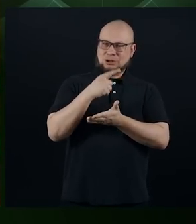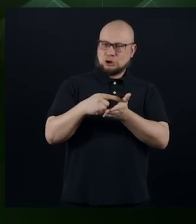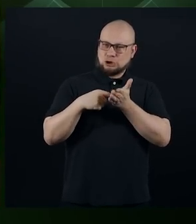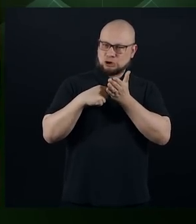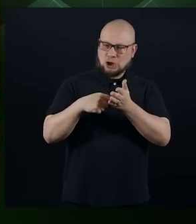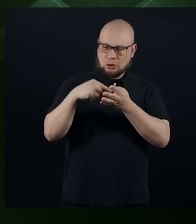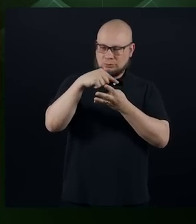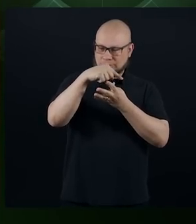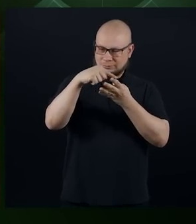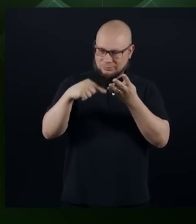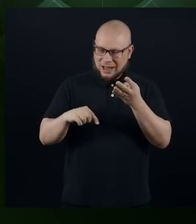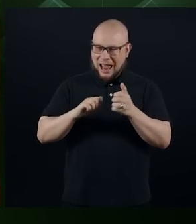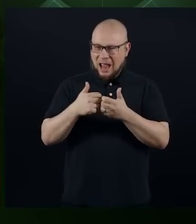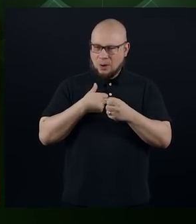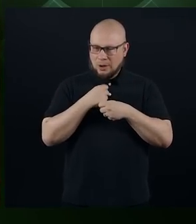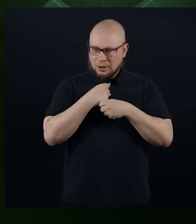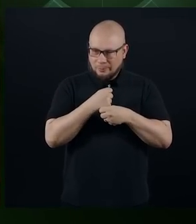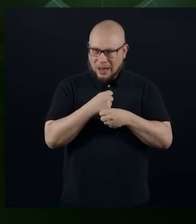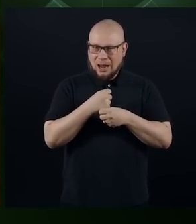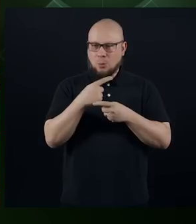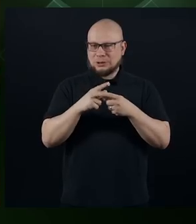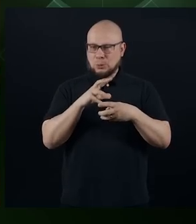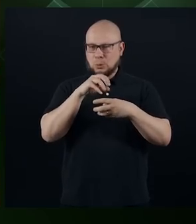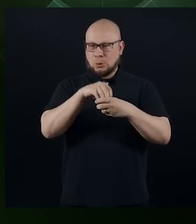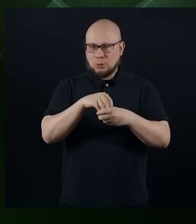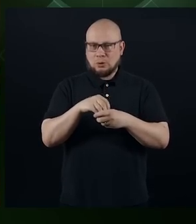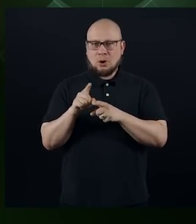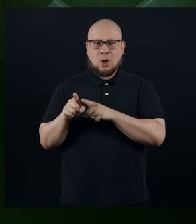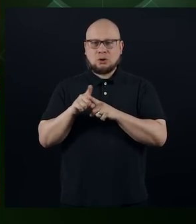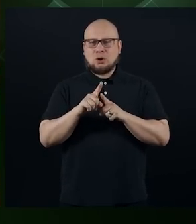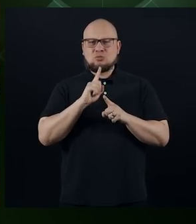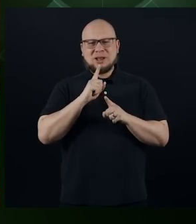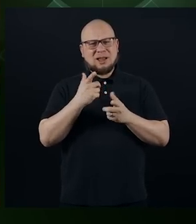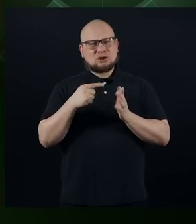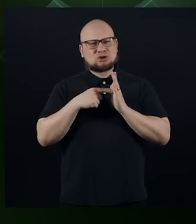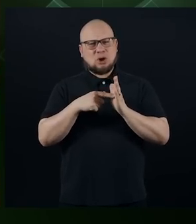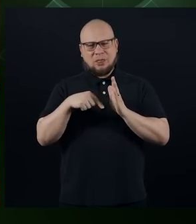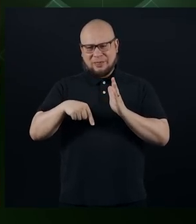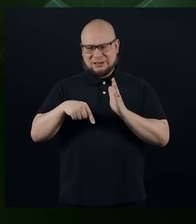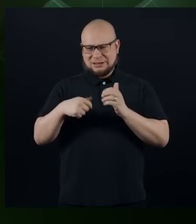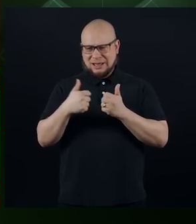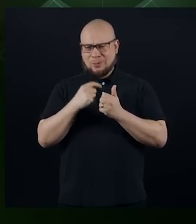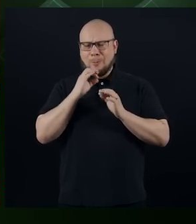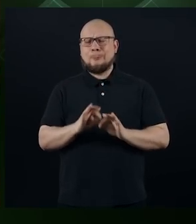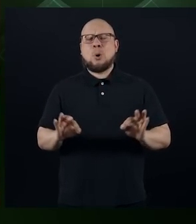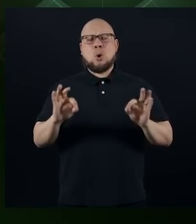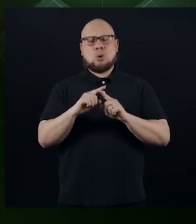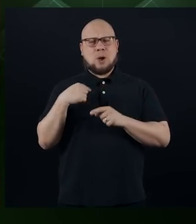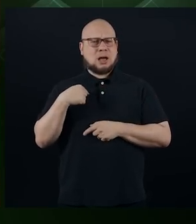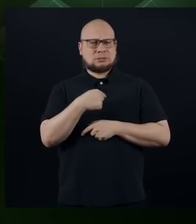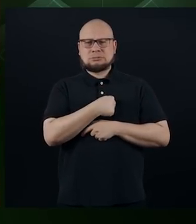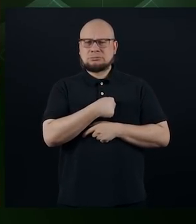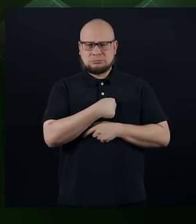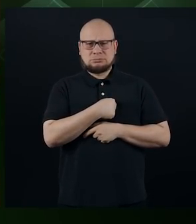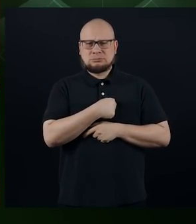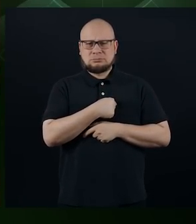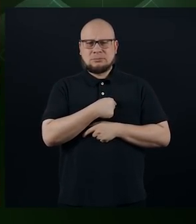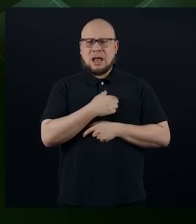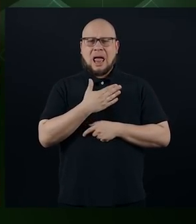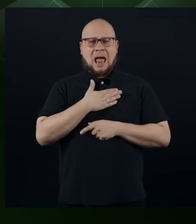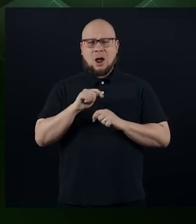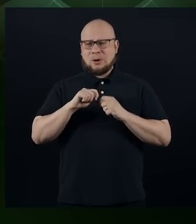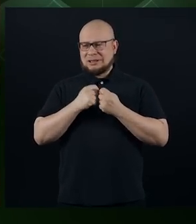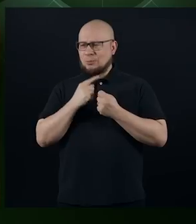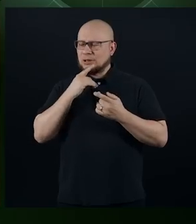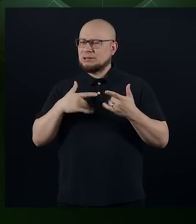detail everything that's coming as part of this, but also just how much it means to us as a team and as a studio, and for so many members of the Rare team